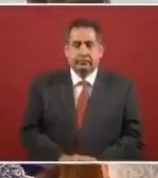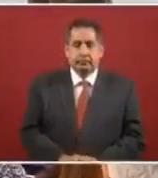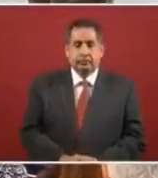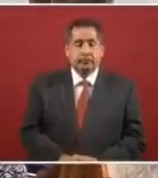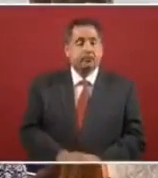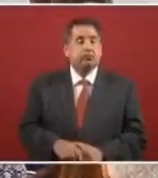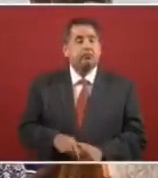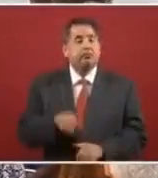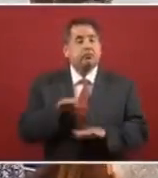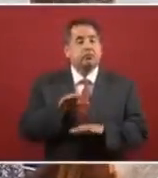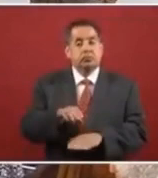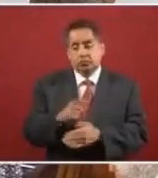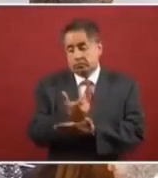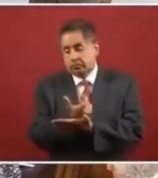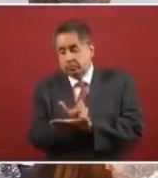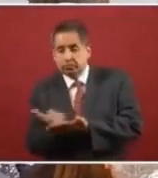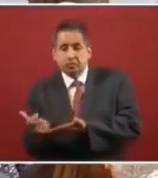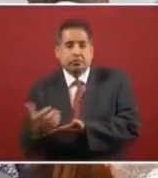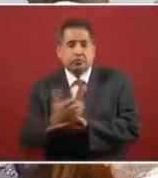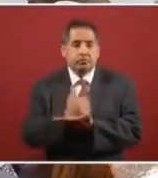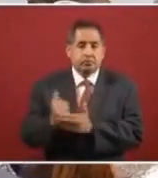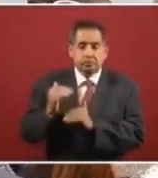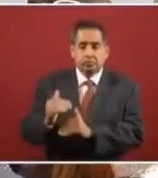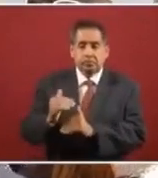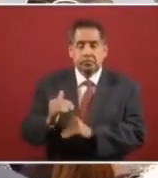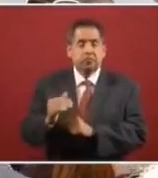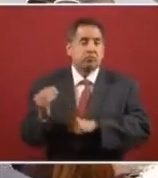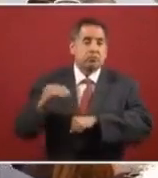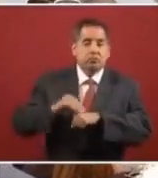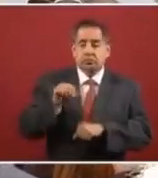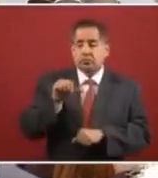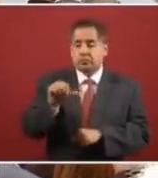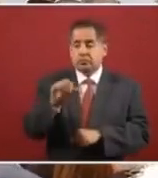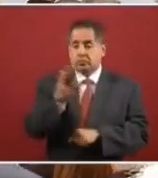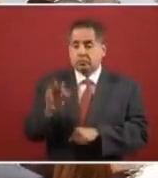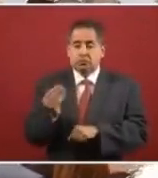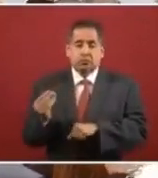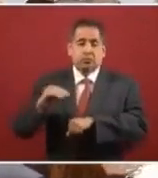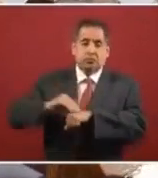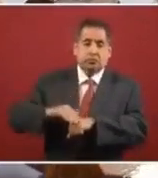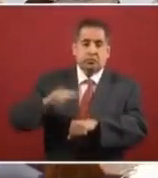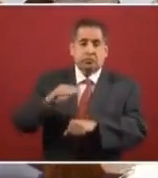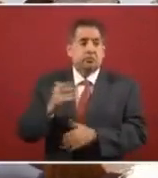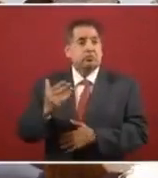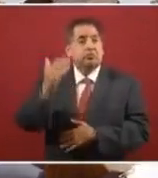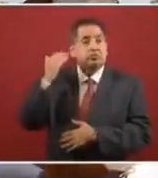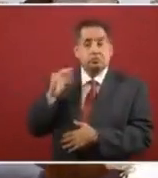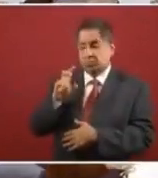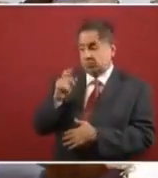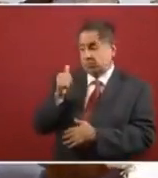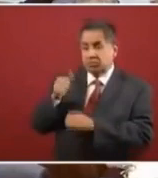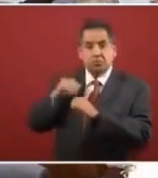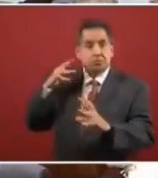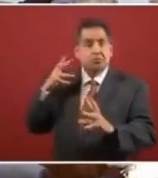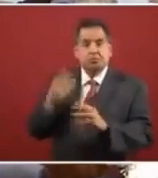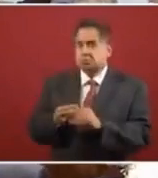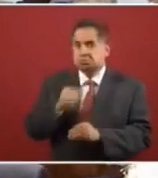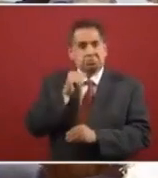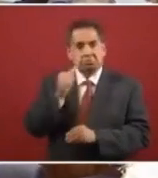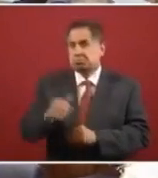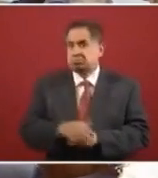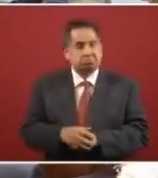the minimum salary increase 16% like never before in 36 years